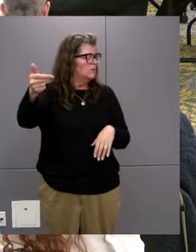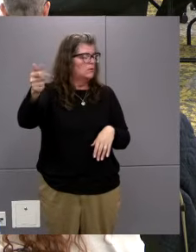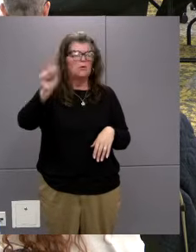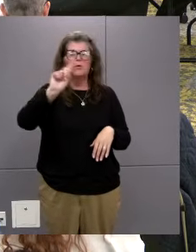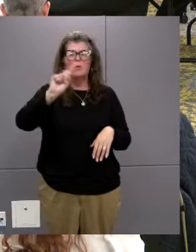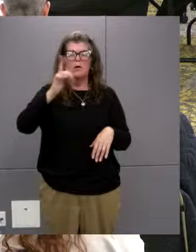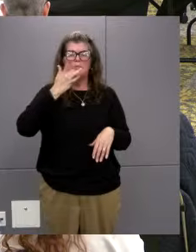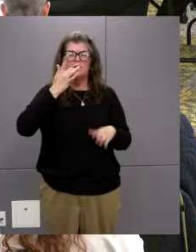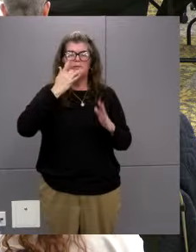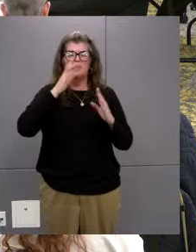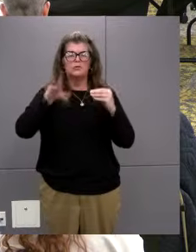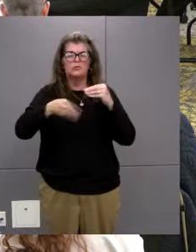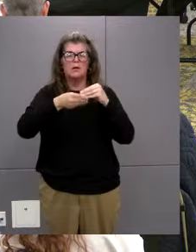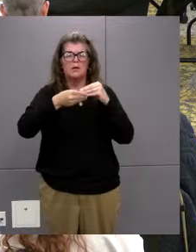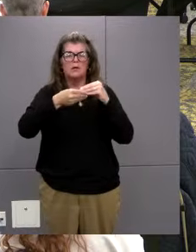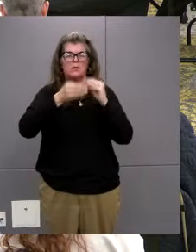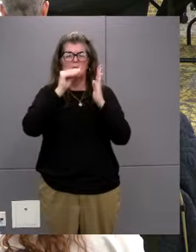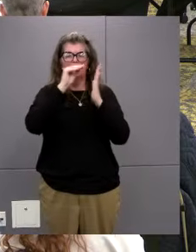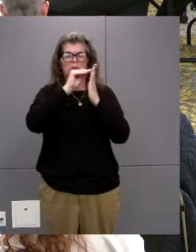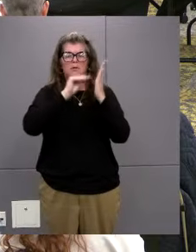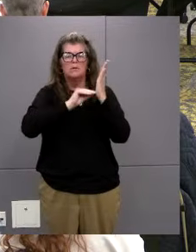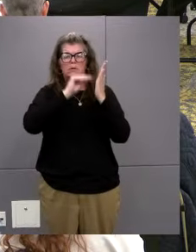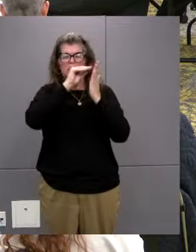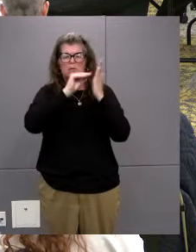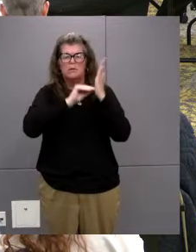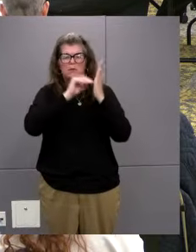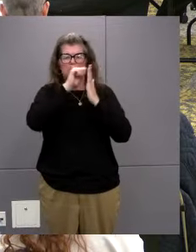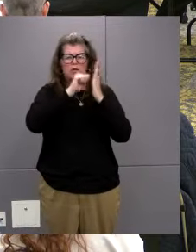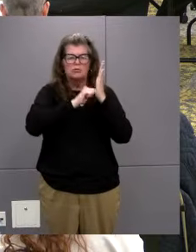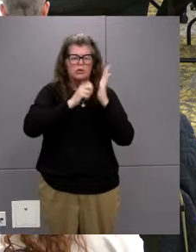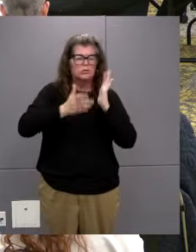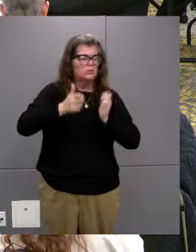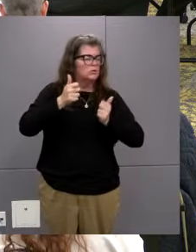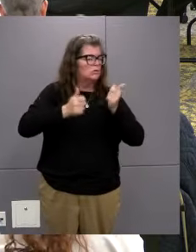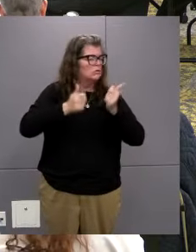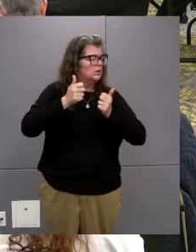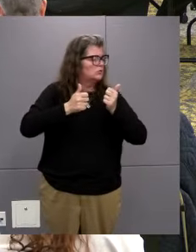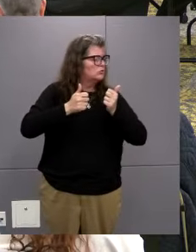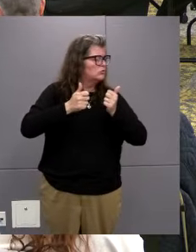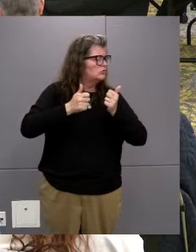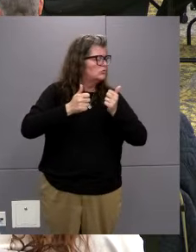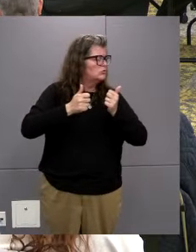that? Would be 2.18, is that where it would be? New business.